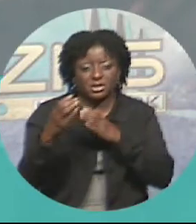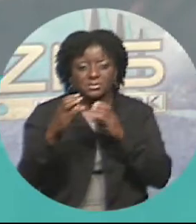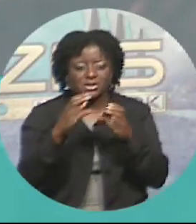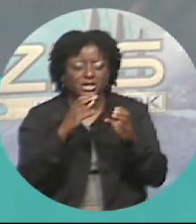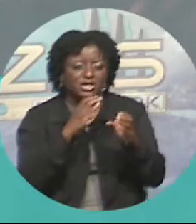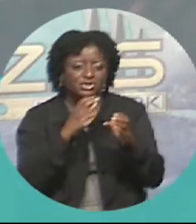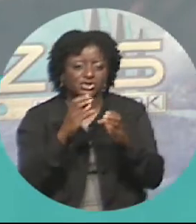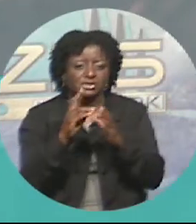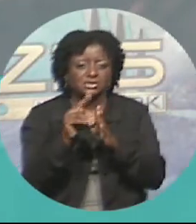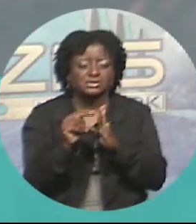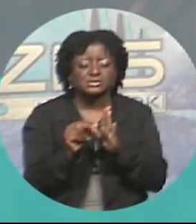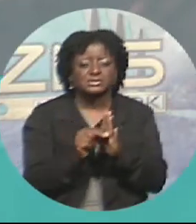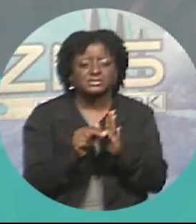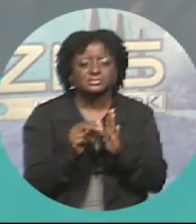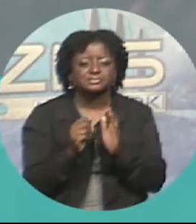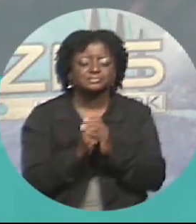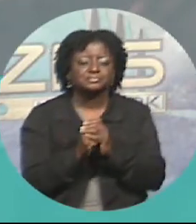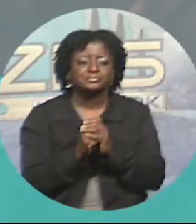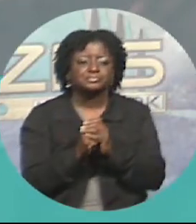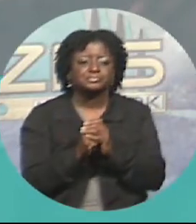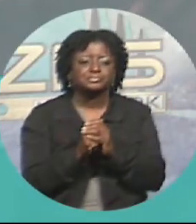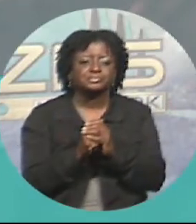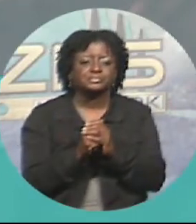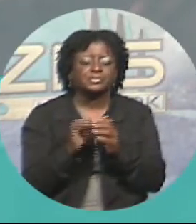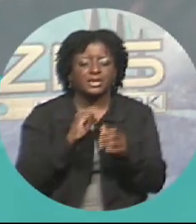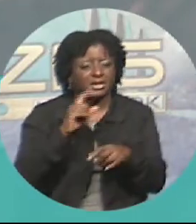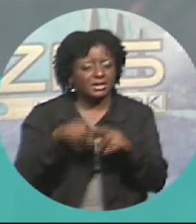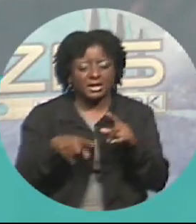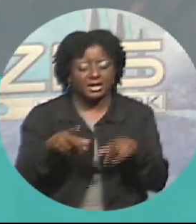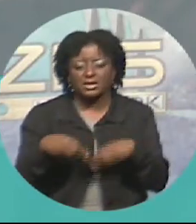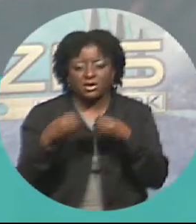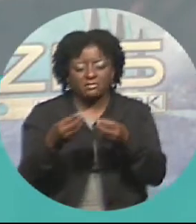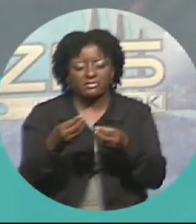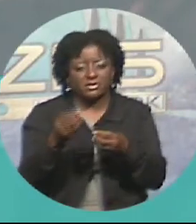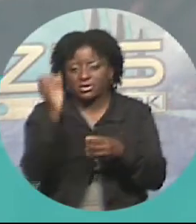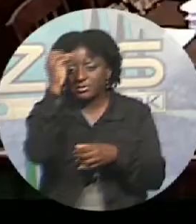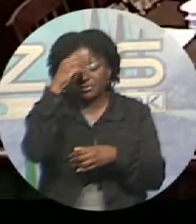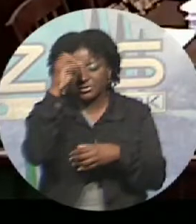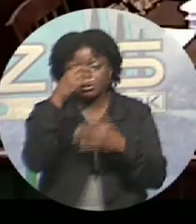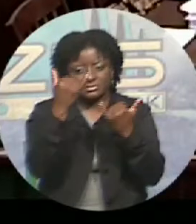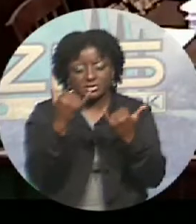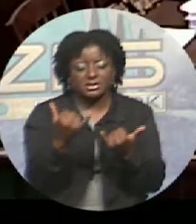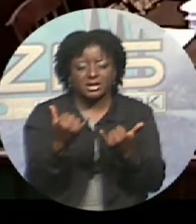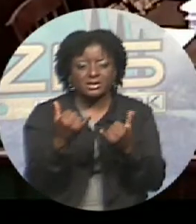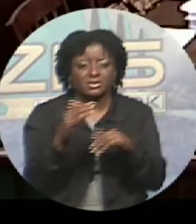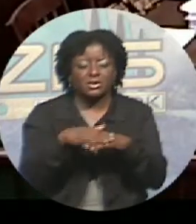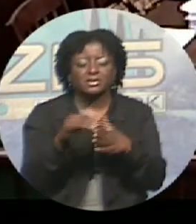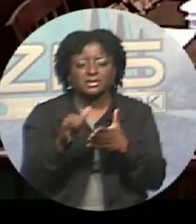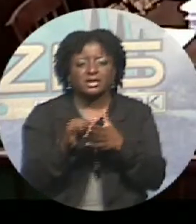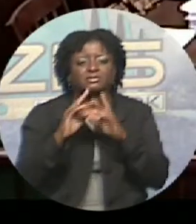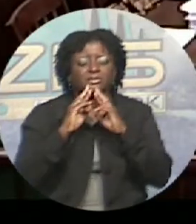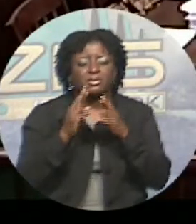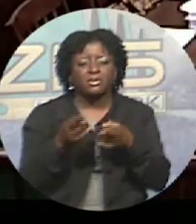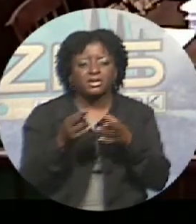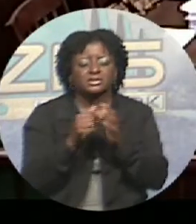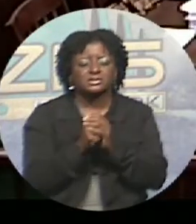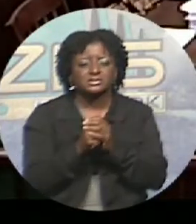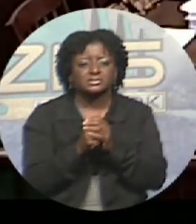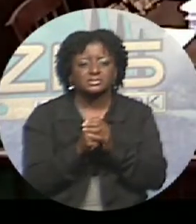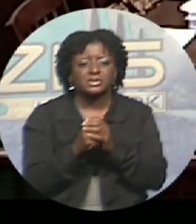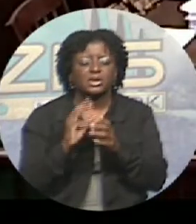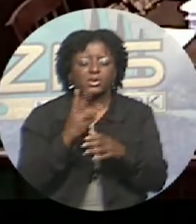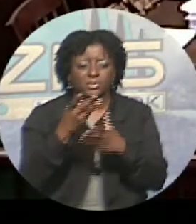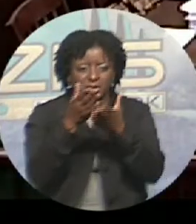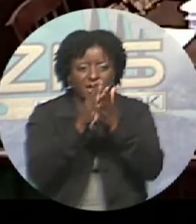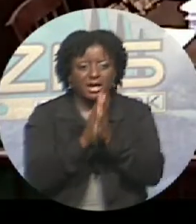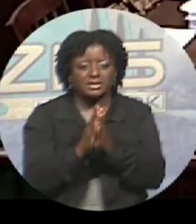meeting this morning on the way forward. But outside of that, I can't offer anything else right now on the General's report. We also asked both parliamentarians about